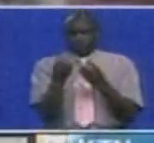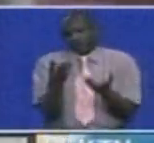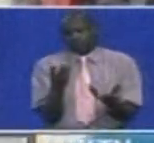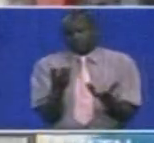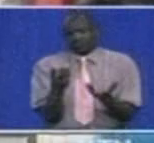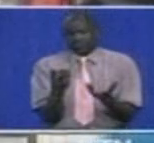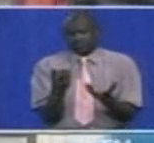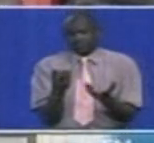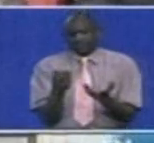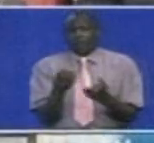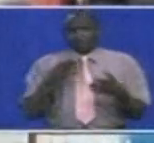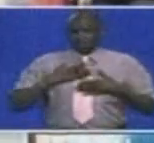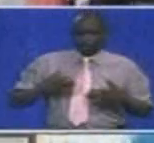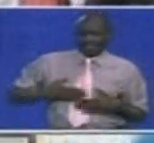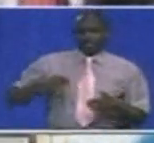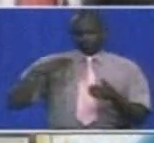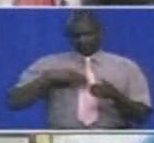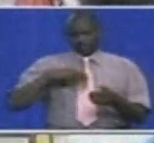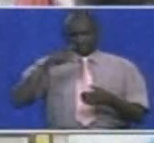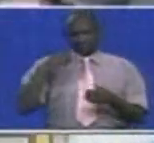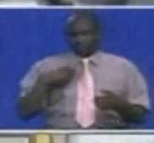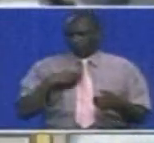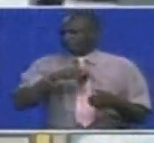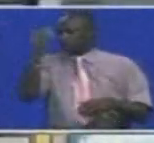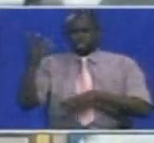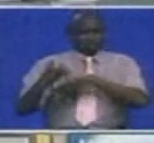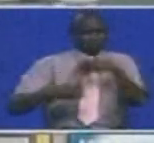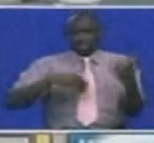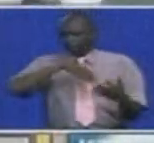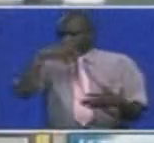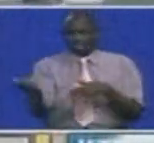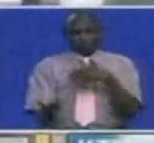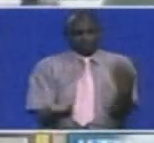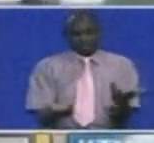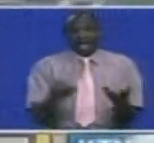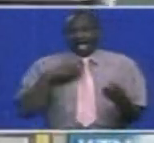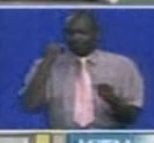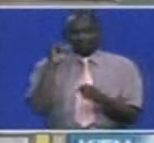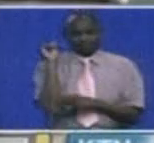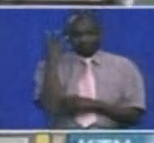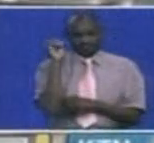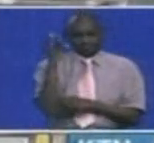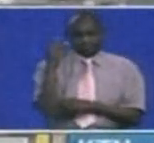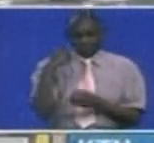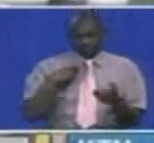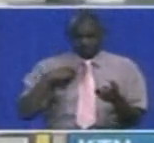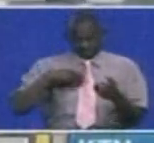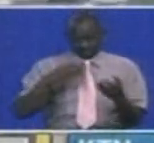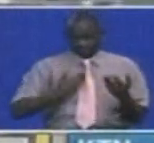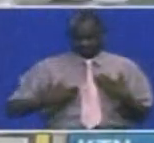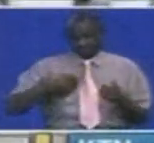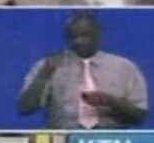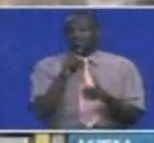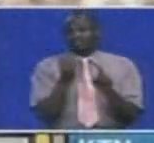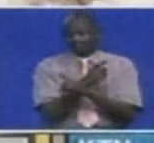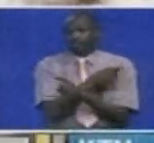heard. Bodies of the deceased were strewn all over the park, with hundreds of ambulances ferrying the injured to different hospitals